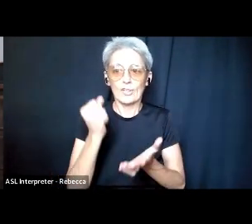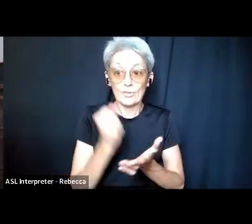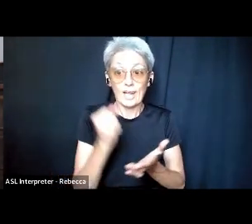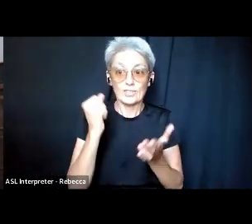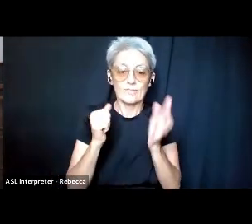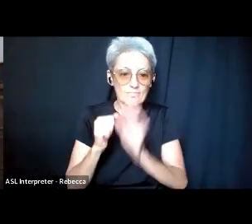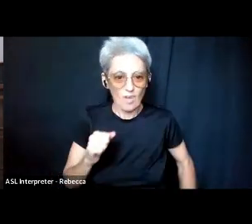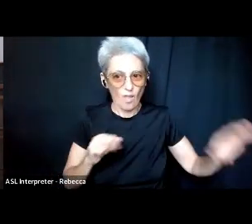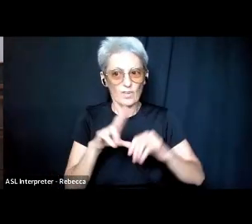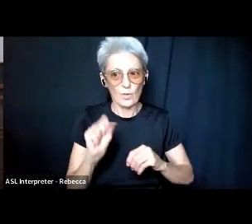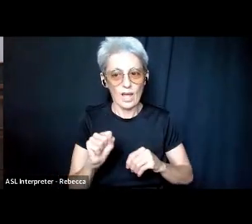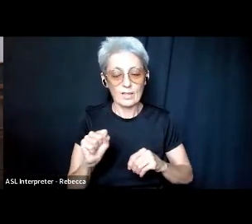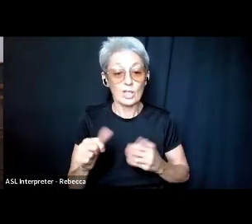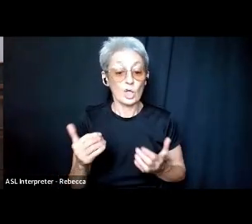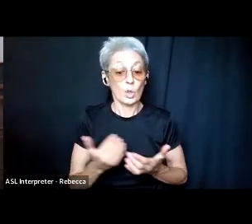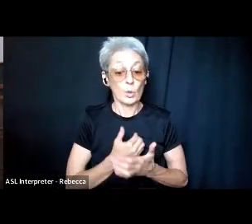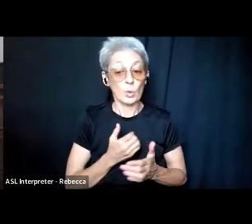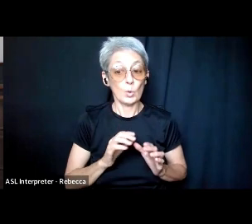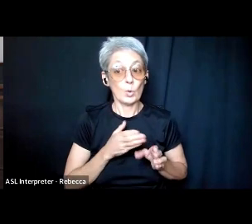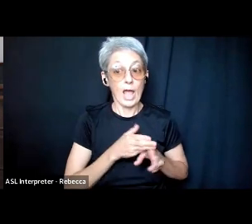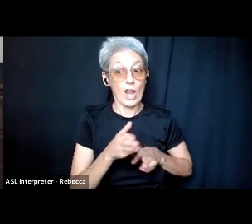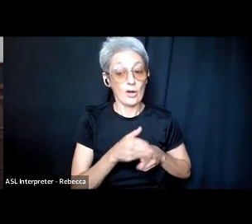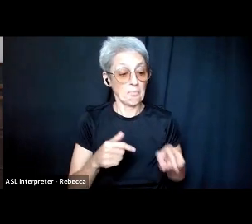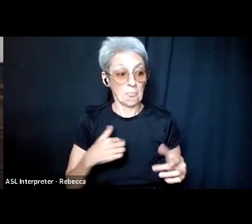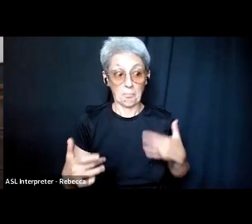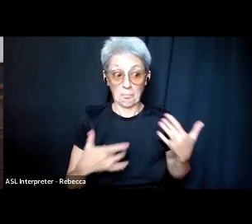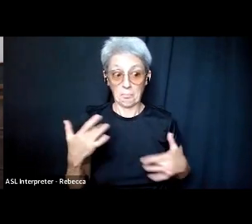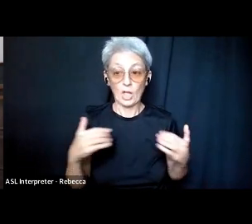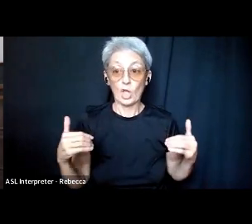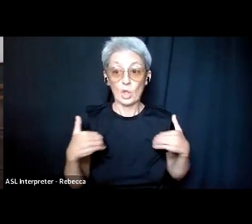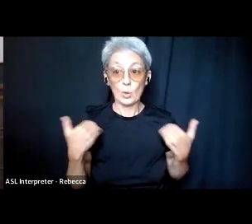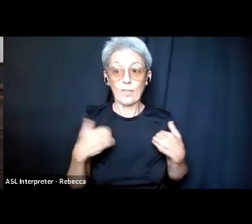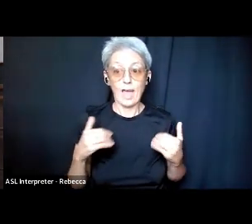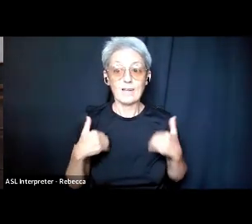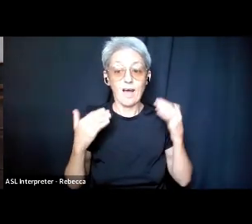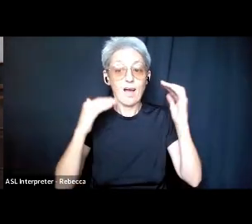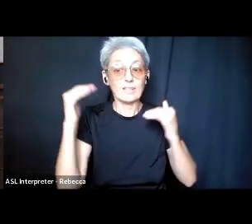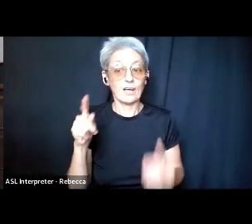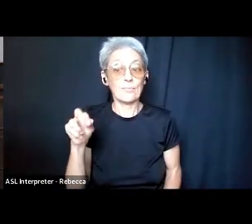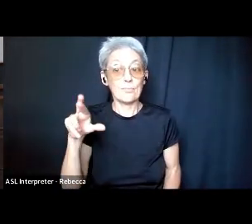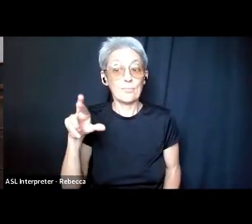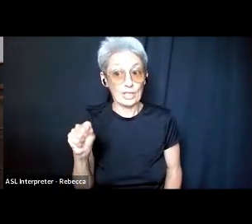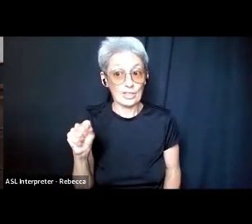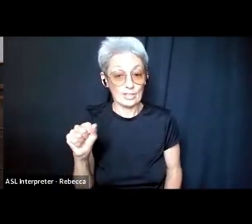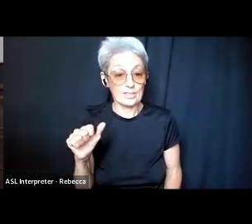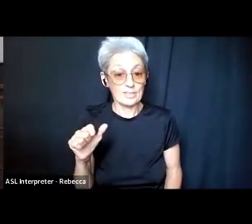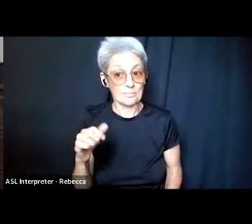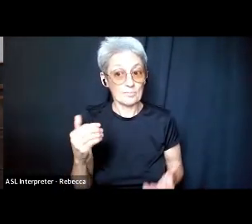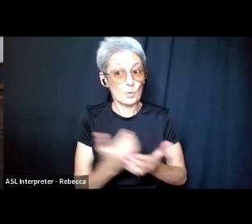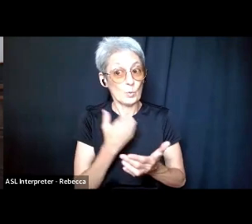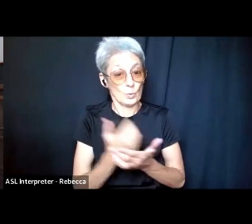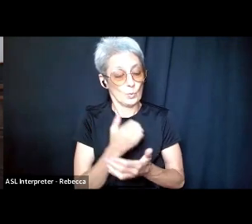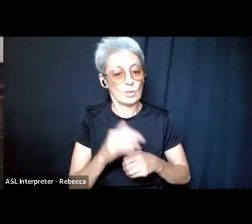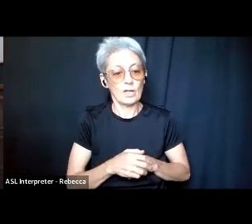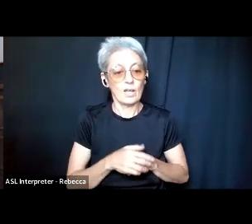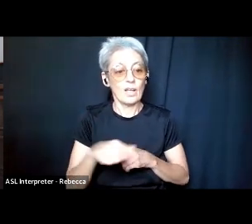An emerging area, which I find really exciting, is youth and young adult peers. These young people are taking